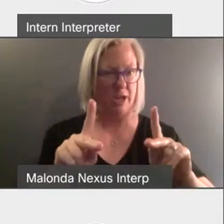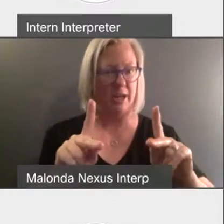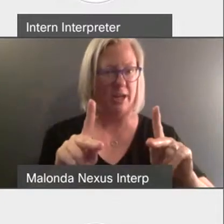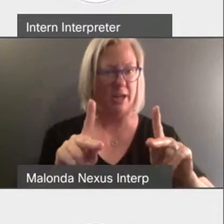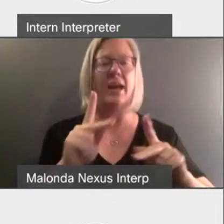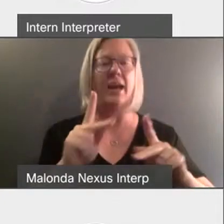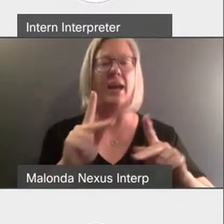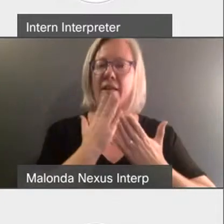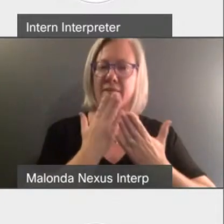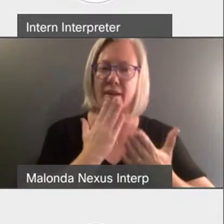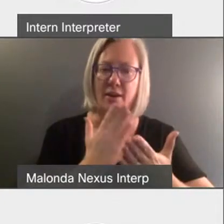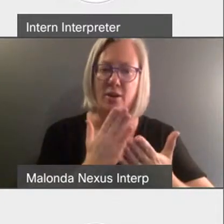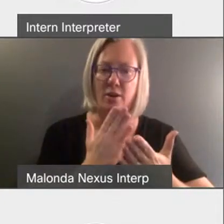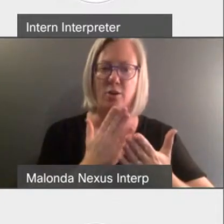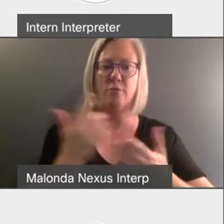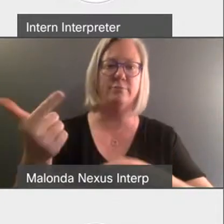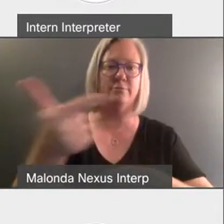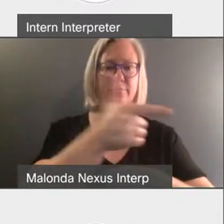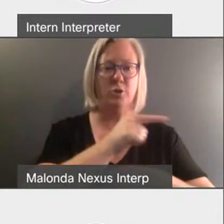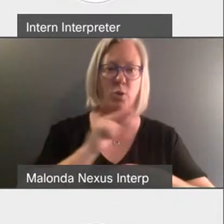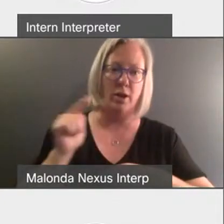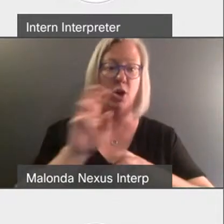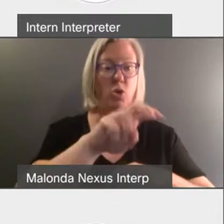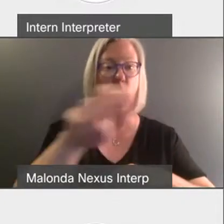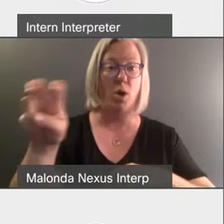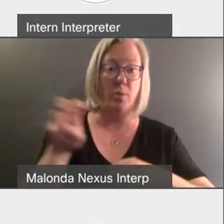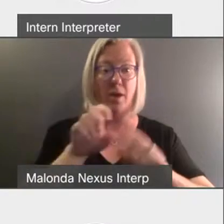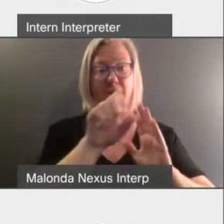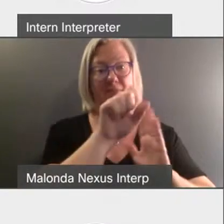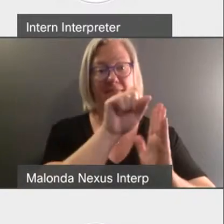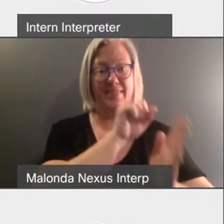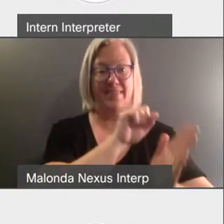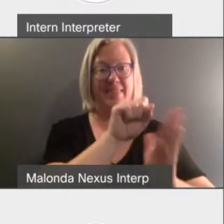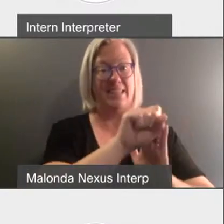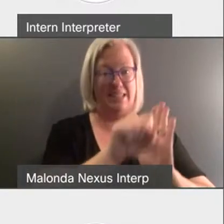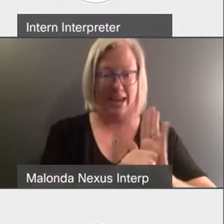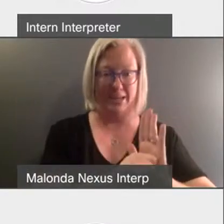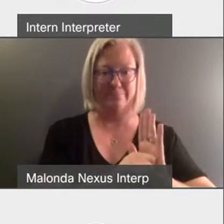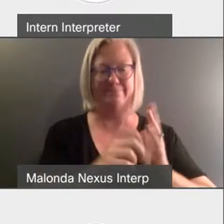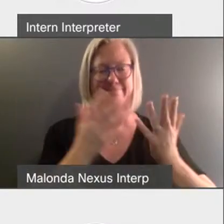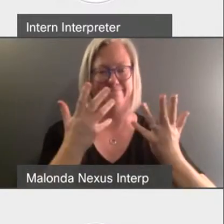you for going around the state. Okay.